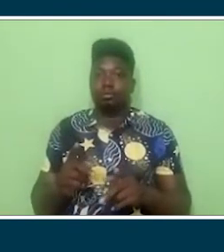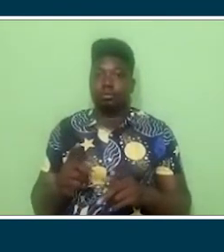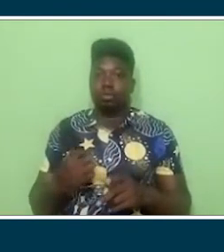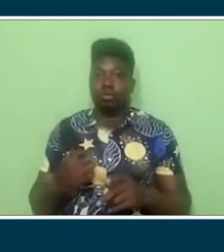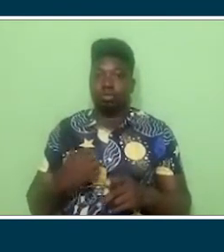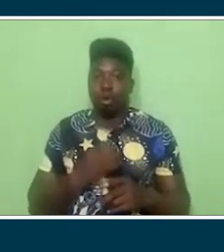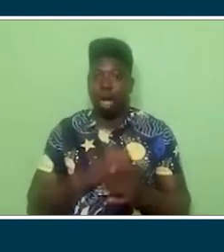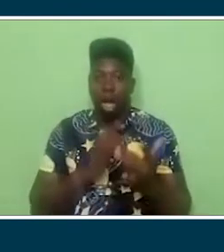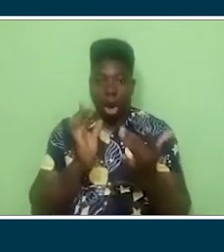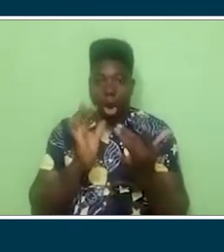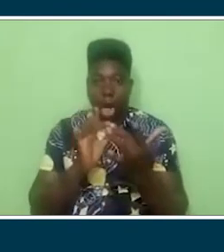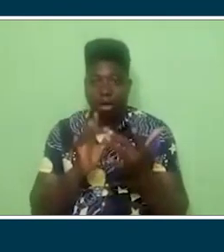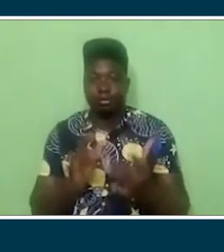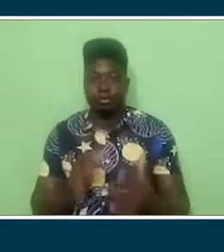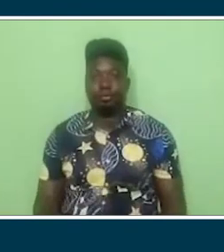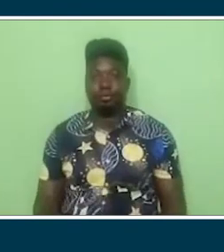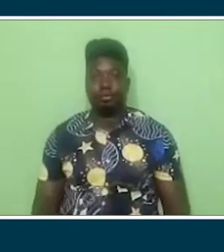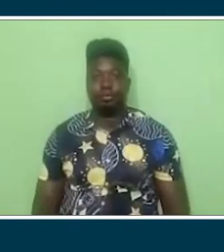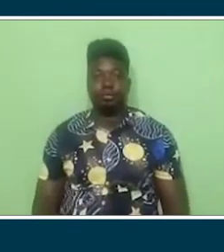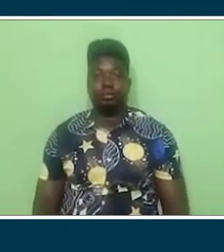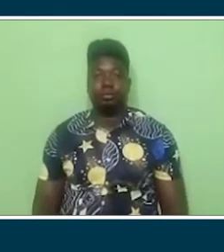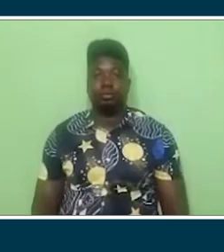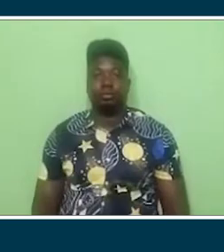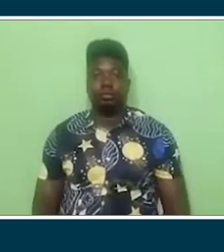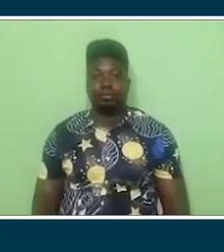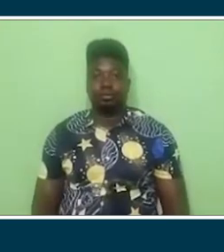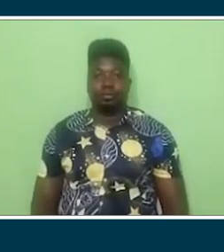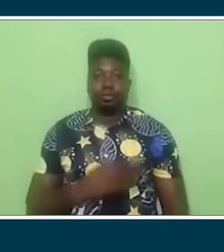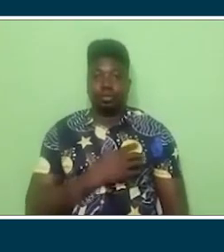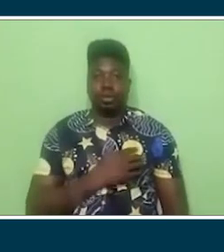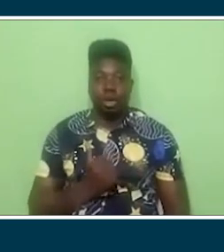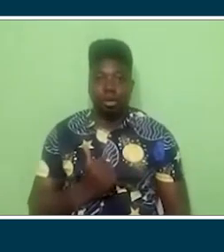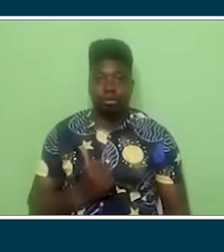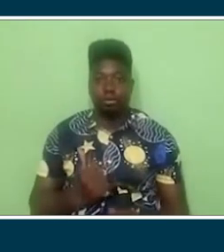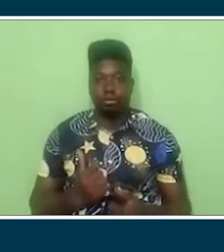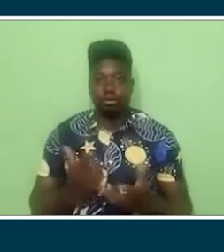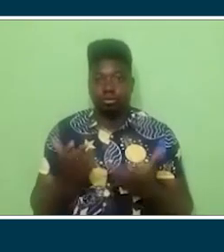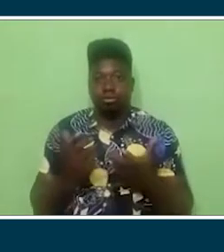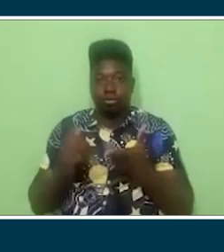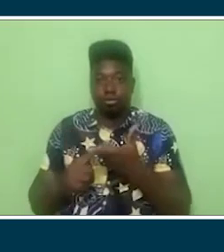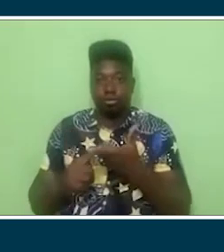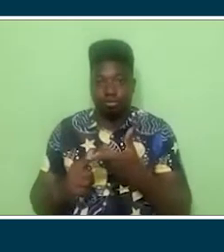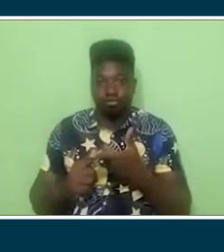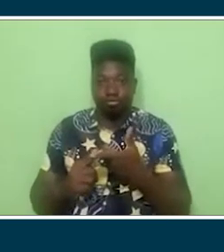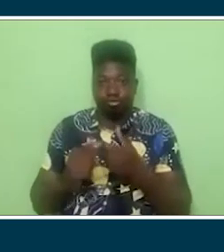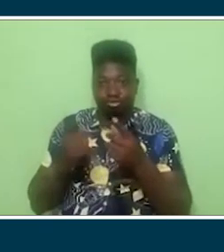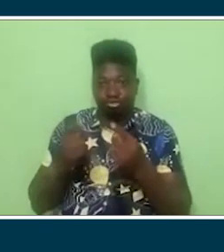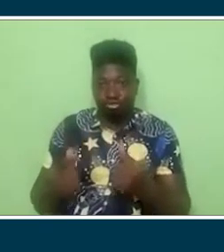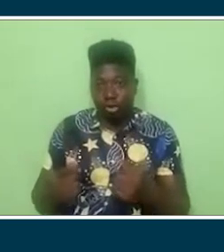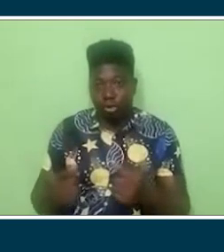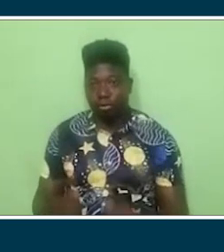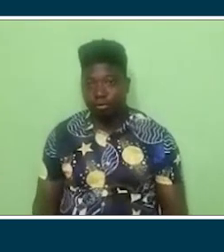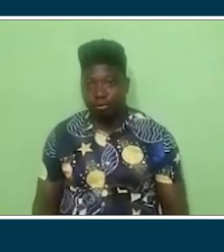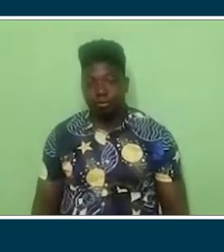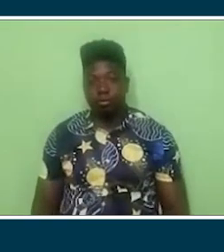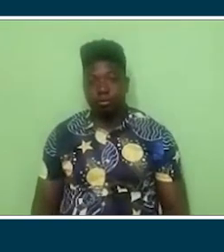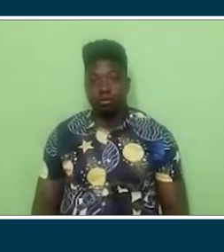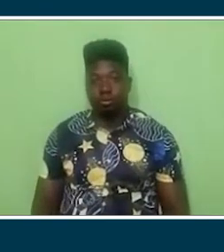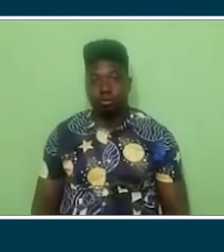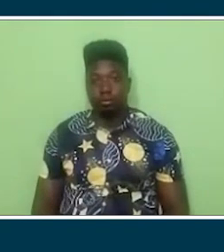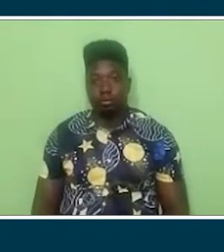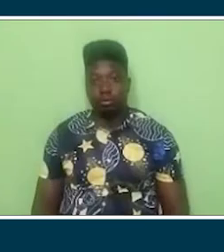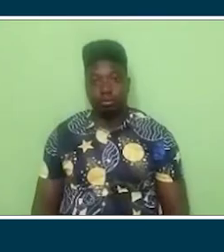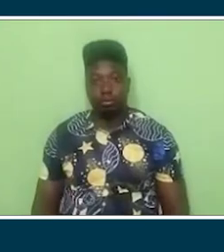to be brought up in. And I also want to quickly, in this like defining cancel